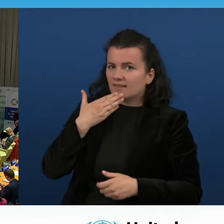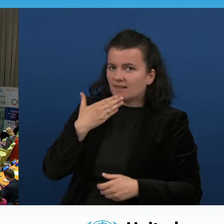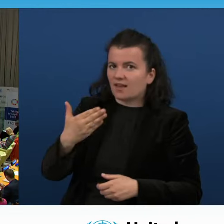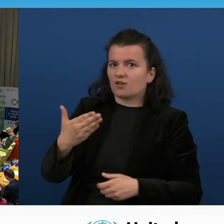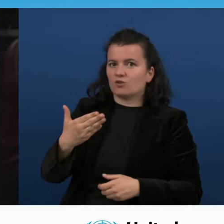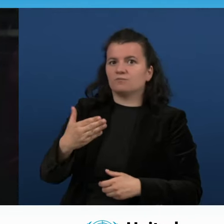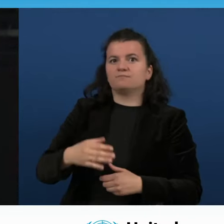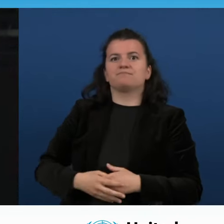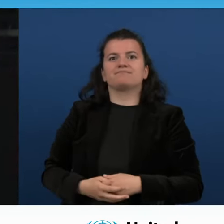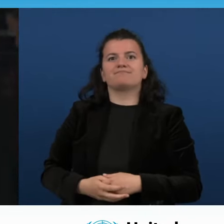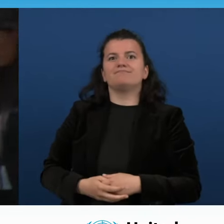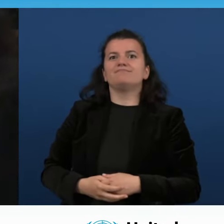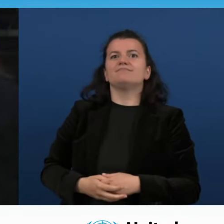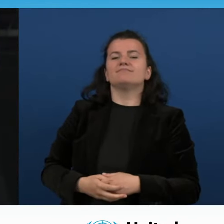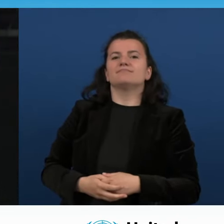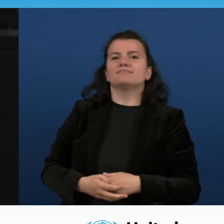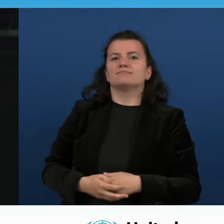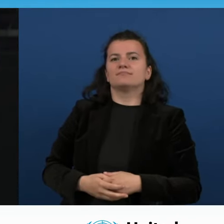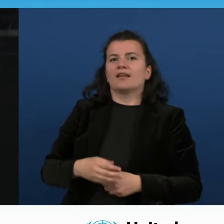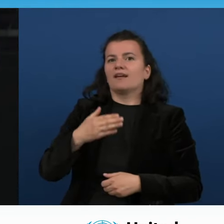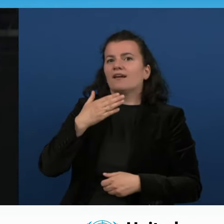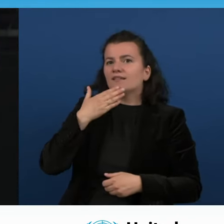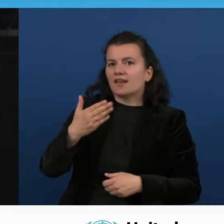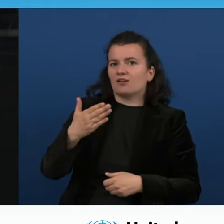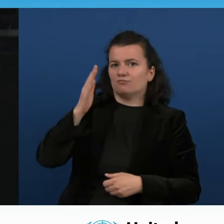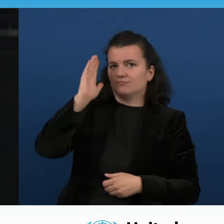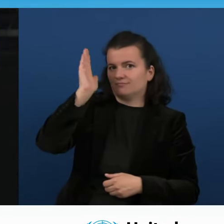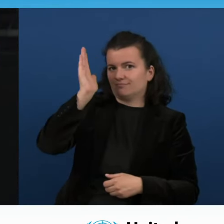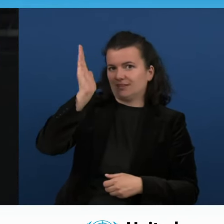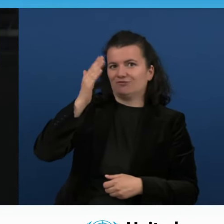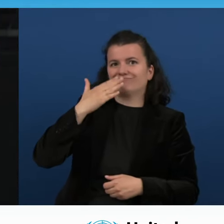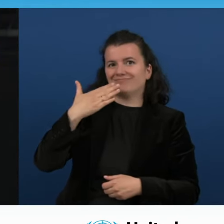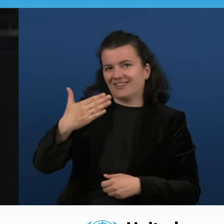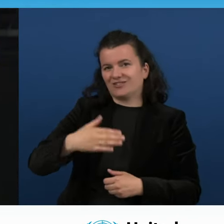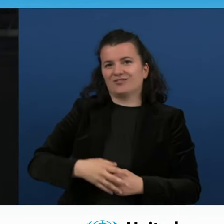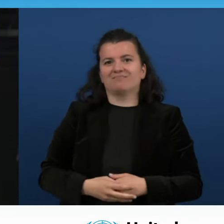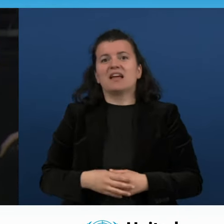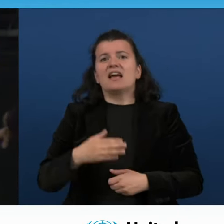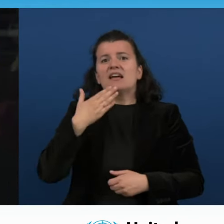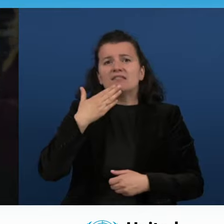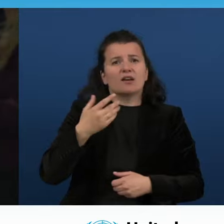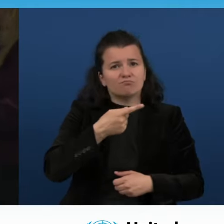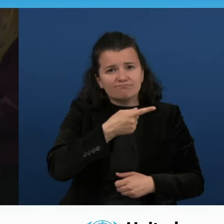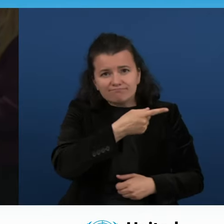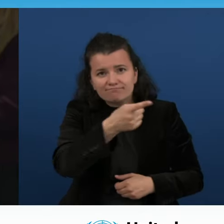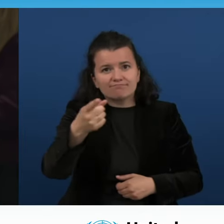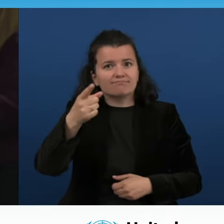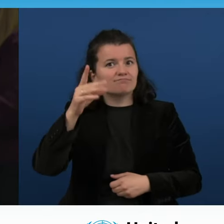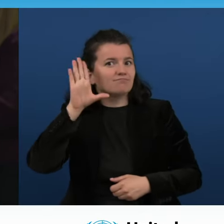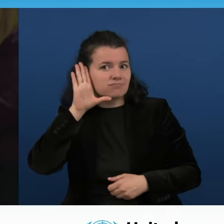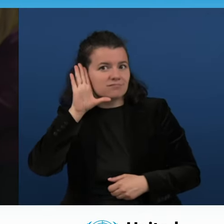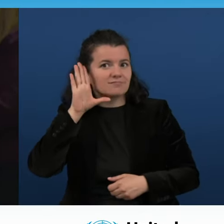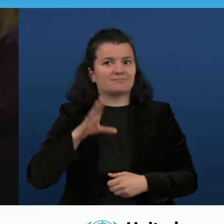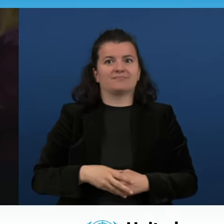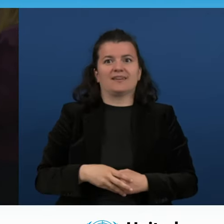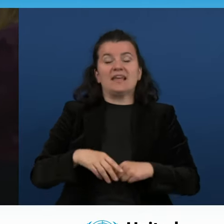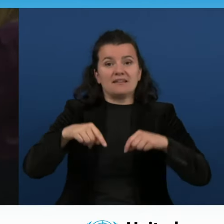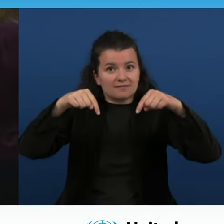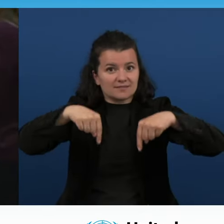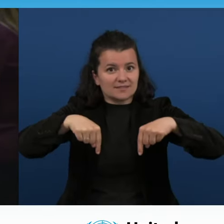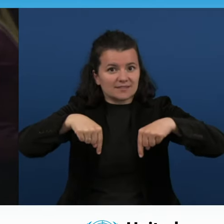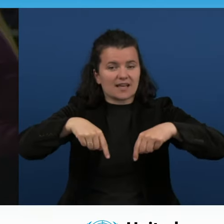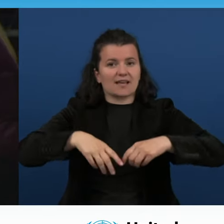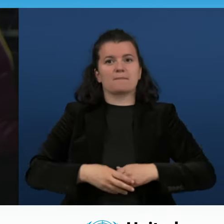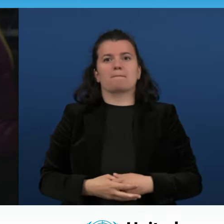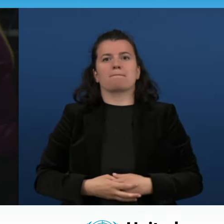to wrap up our session. Thank you everyone for staying with us. In this plenary session, we highlighted the urgent need